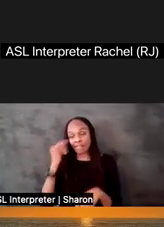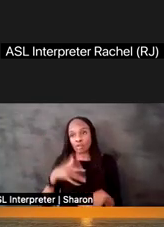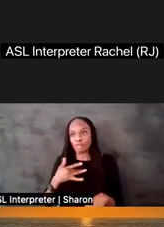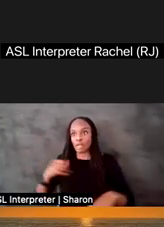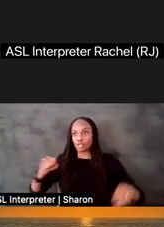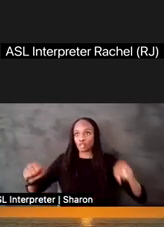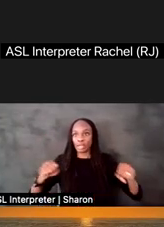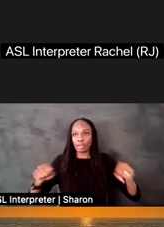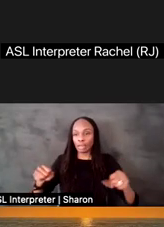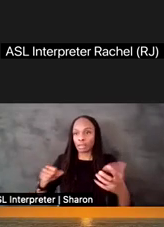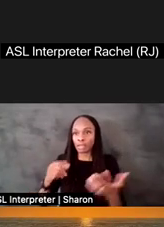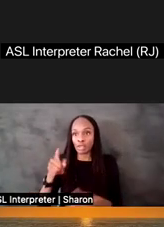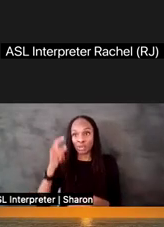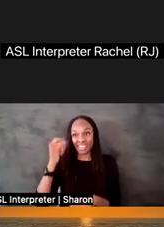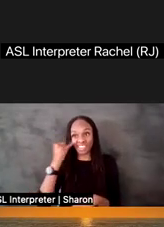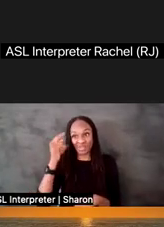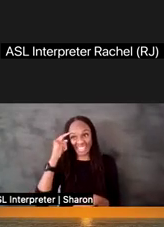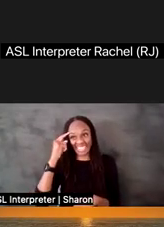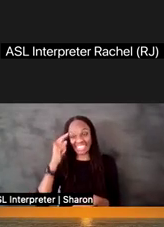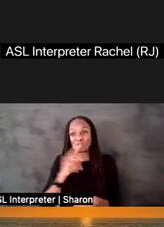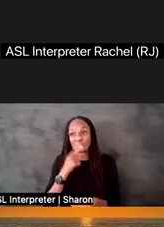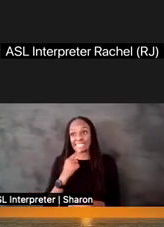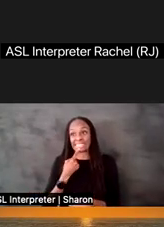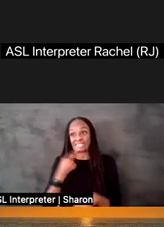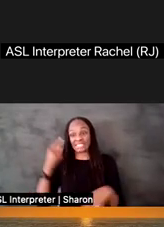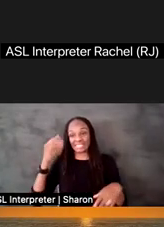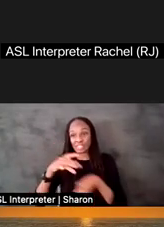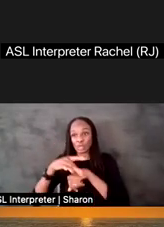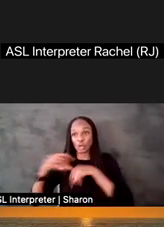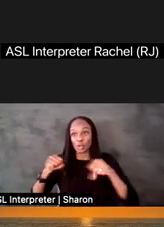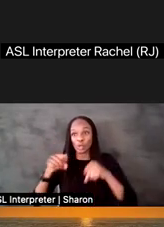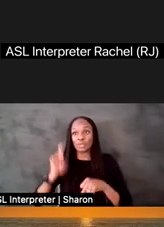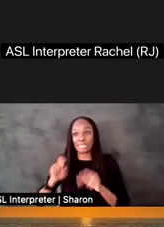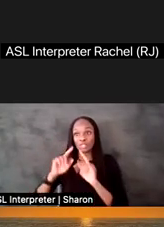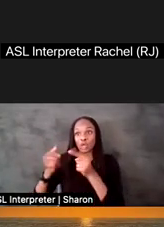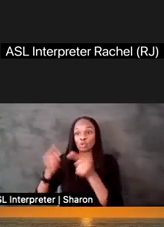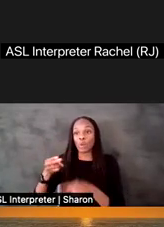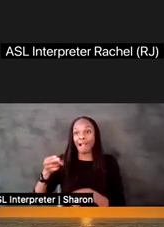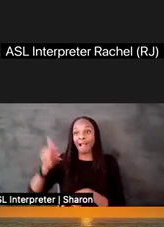think it's a significant earthquake, you want to get to that higher ground.